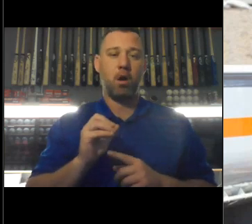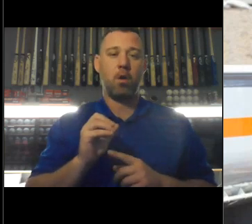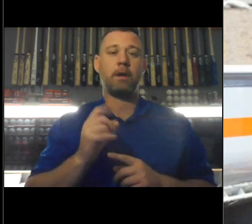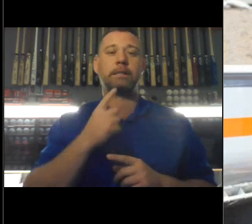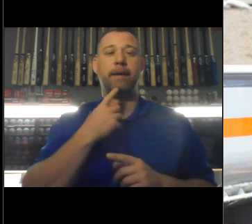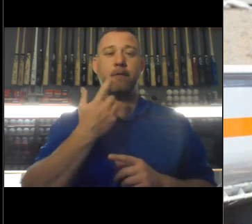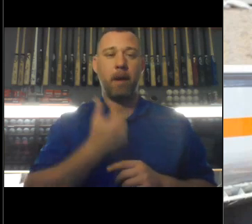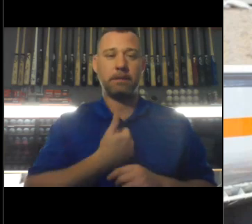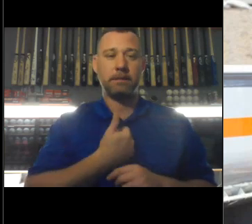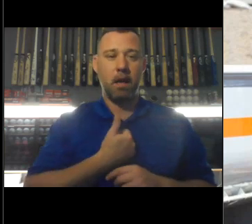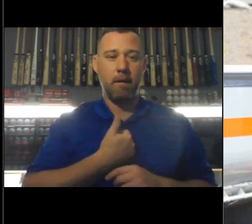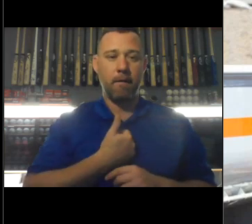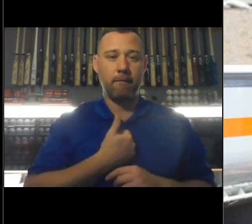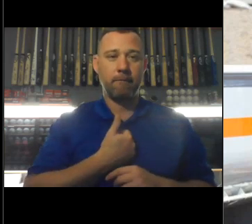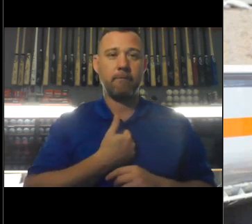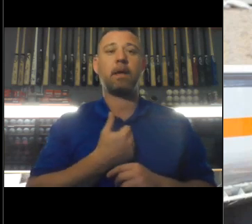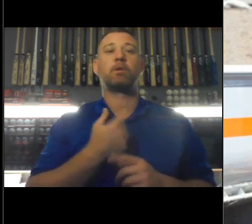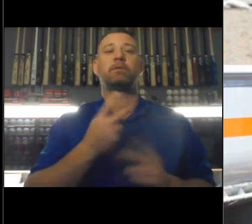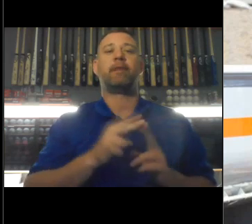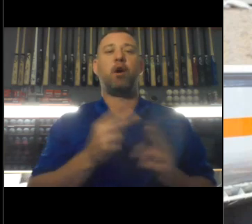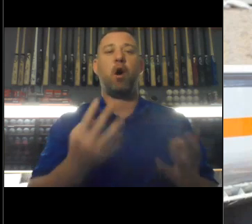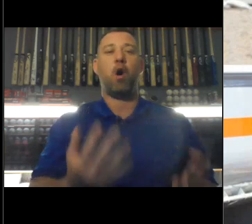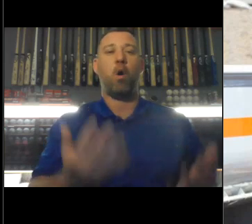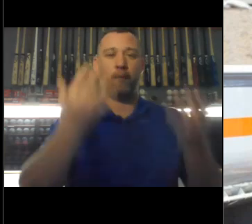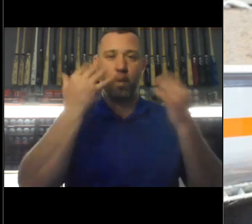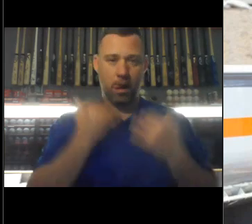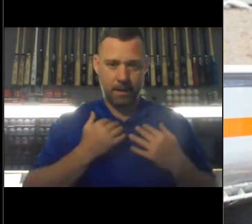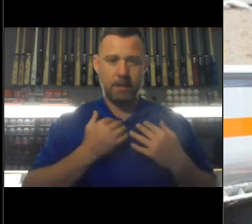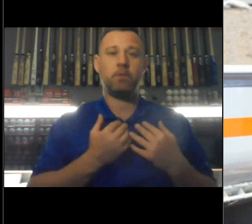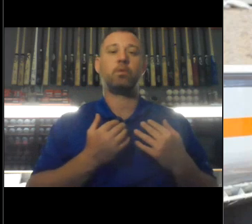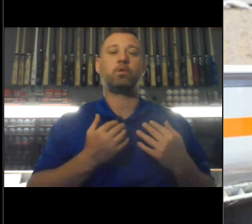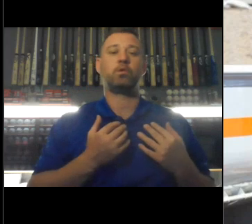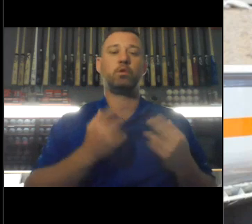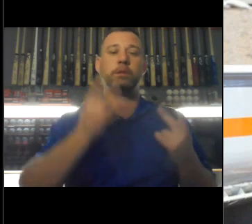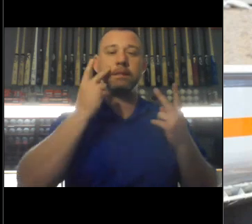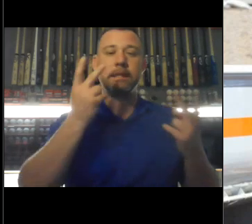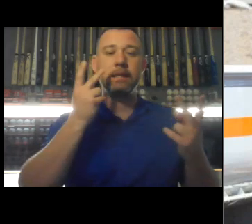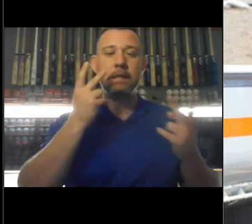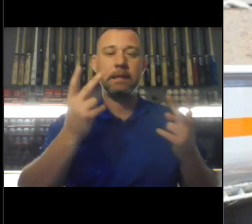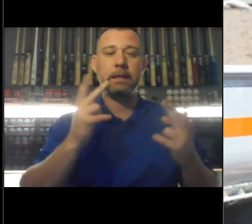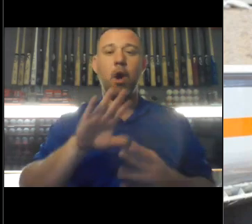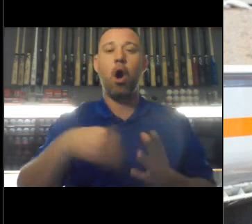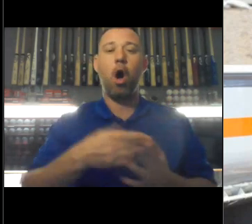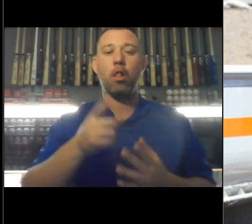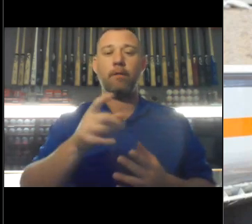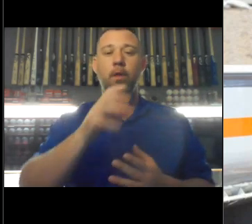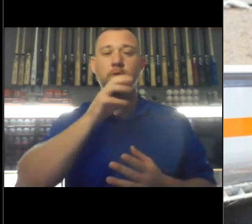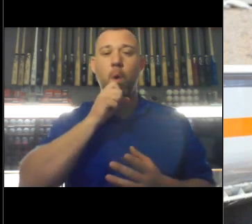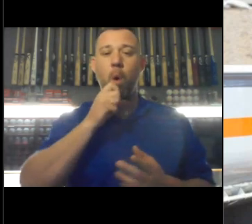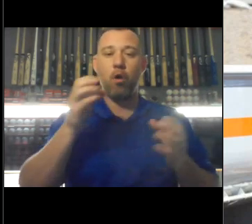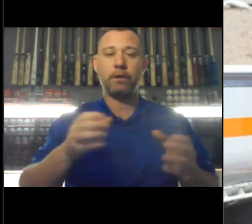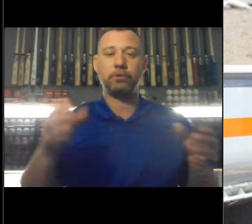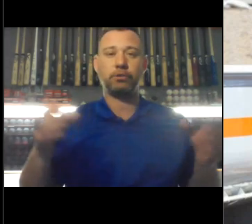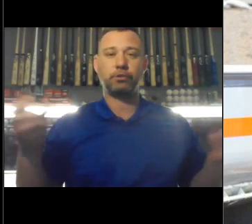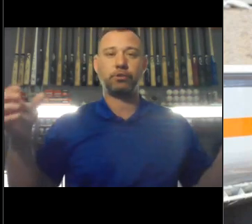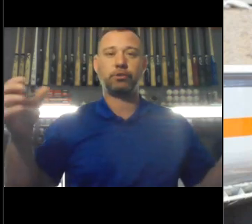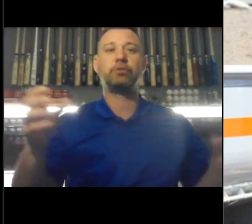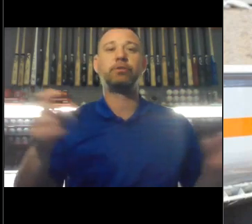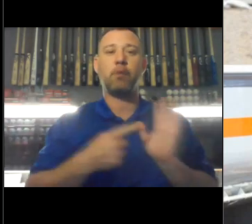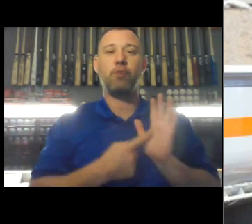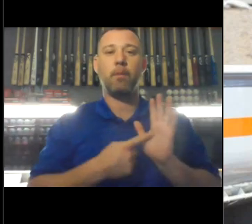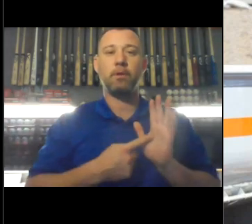myself, it was overwhelming to see all of those orange cones that represented the